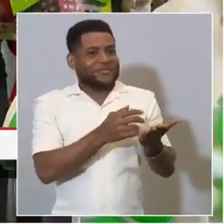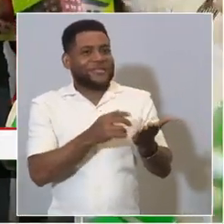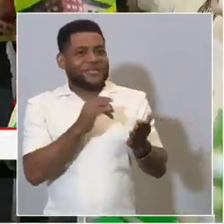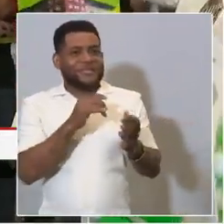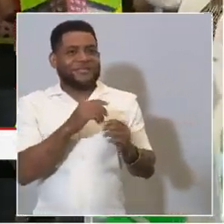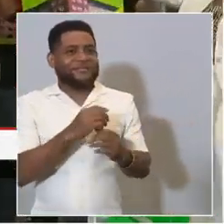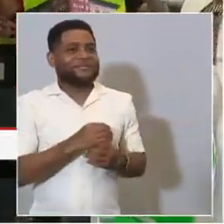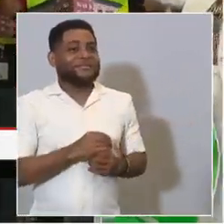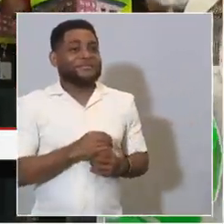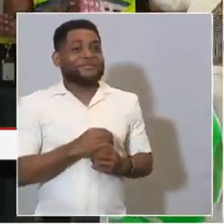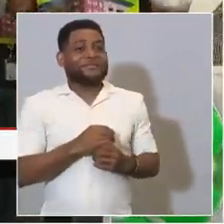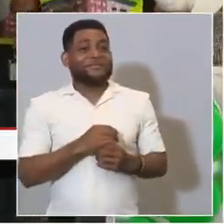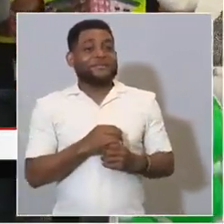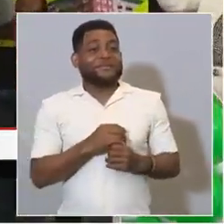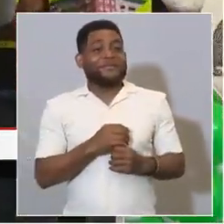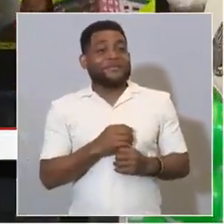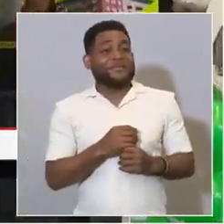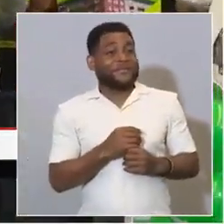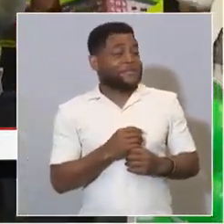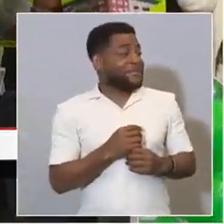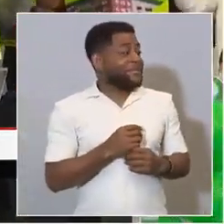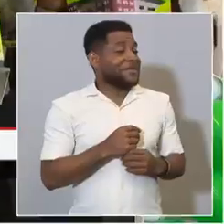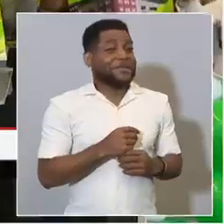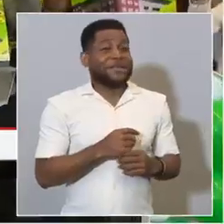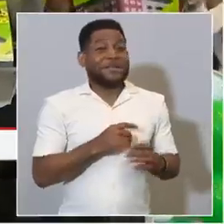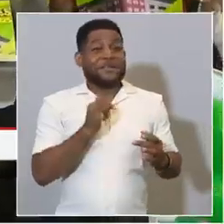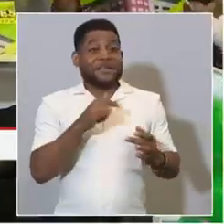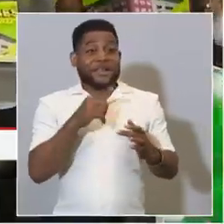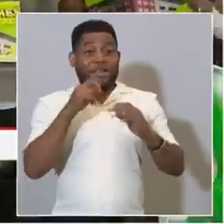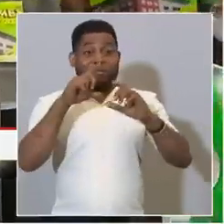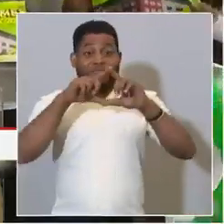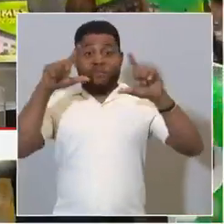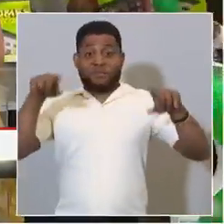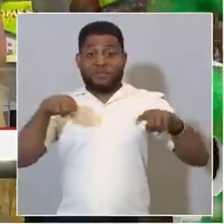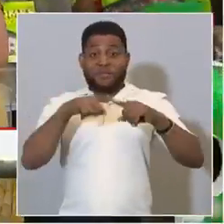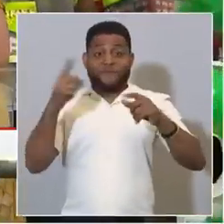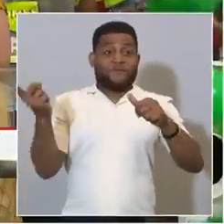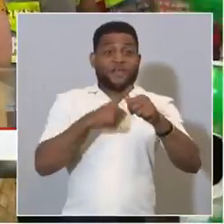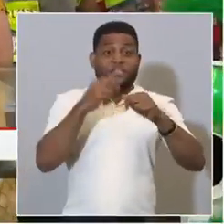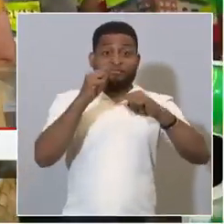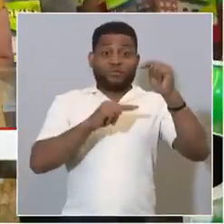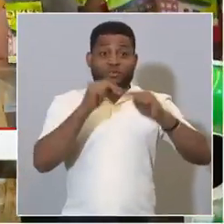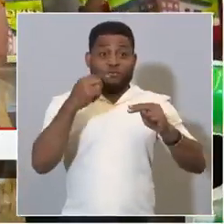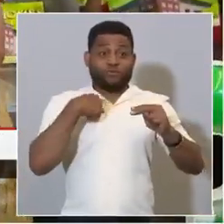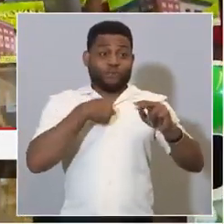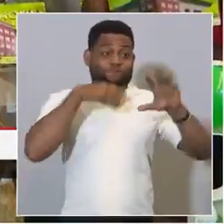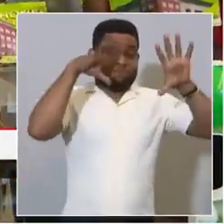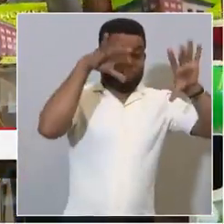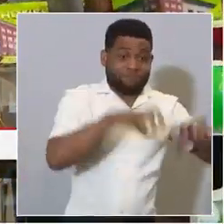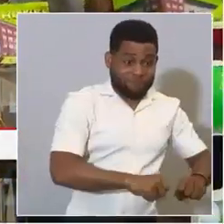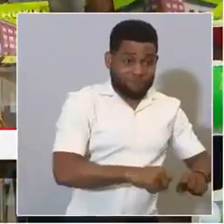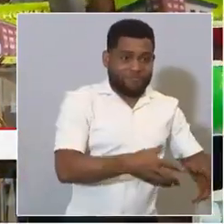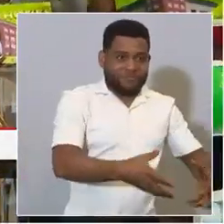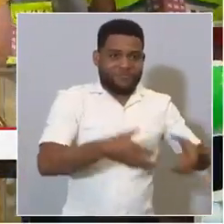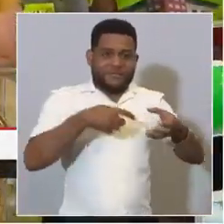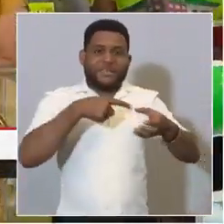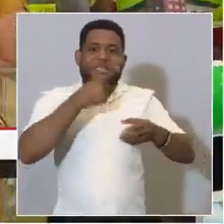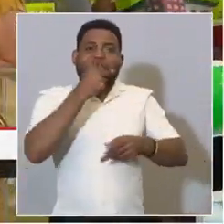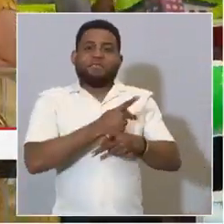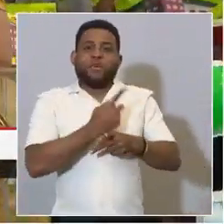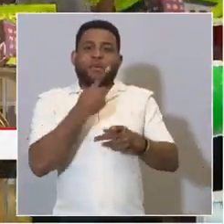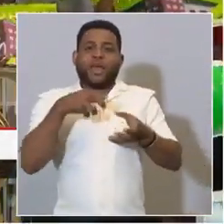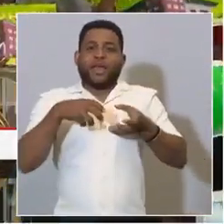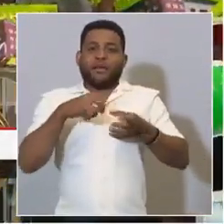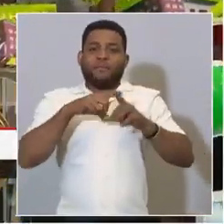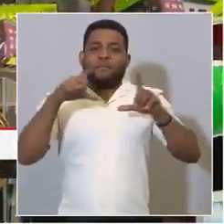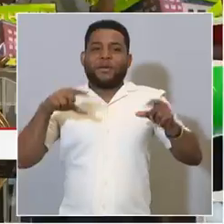an engraved brick from the original building that we tore down. Yes, congratulations. Thank you.